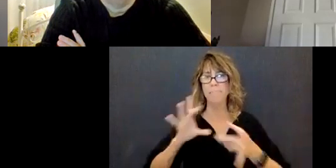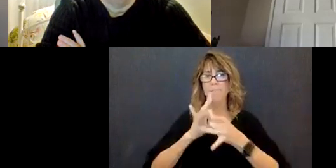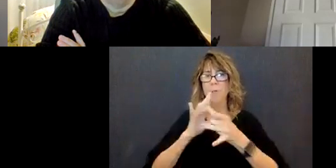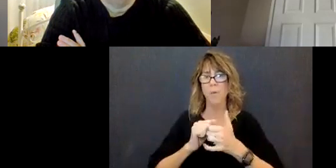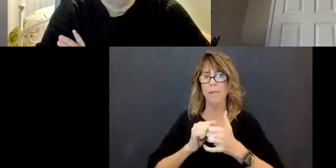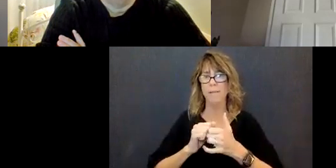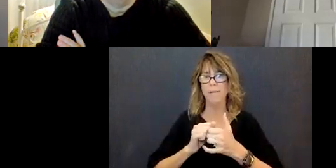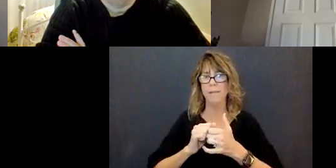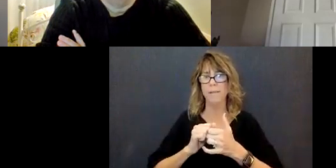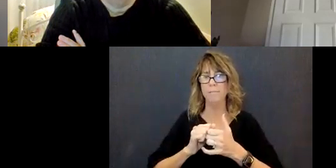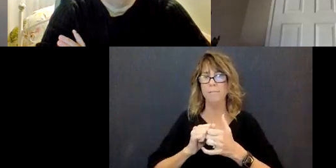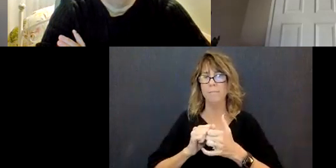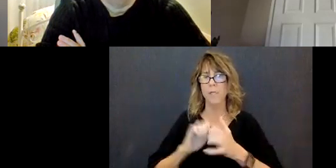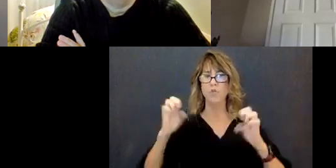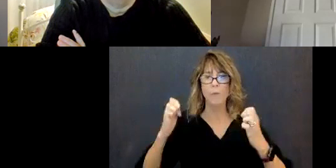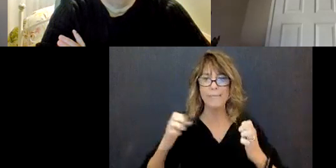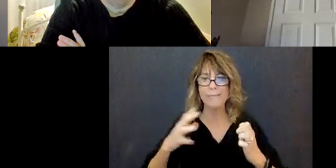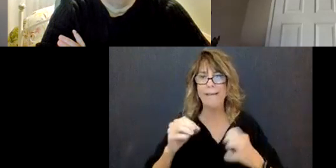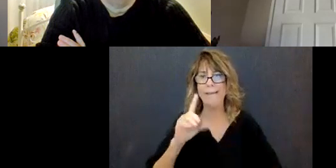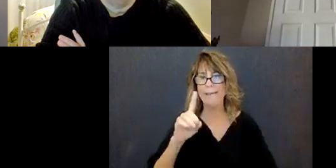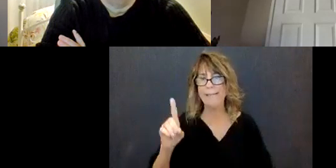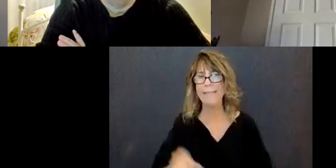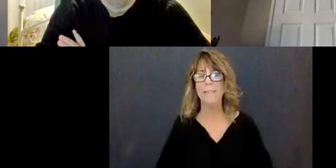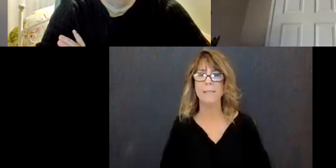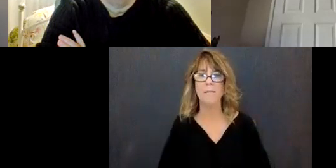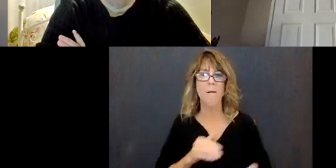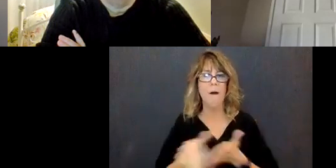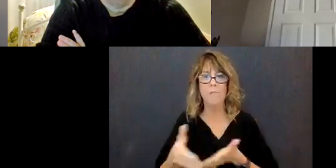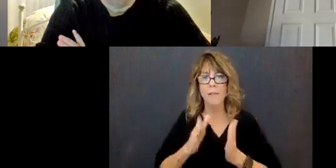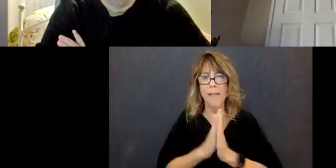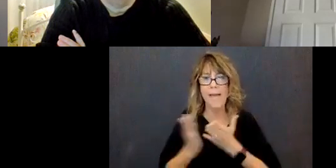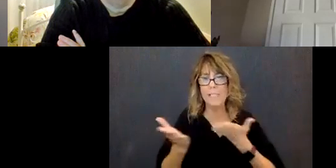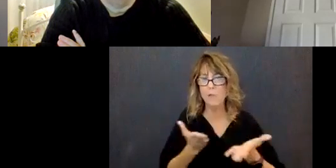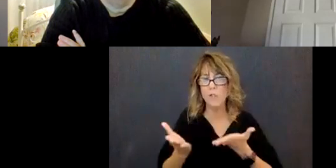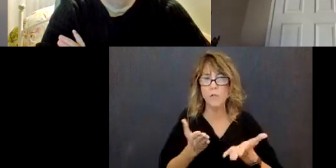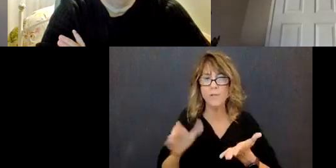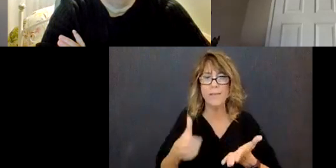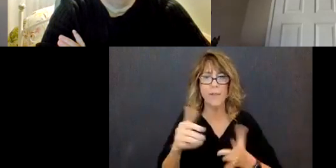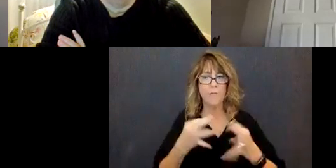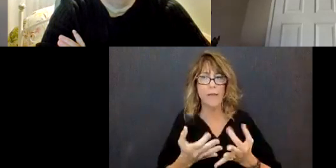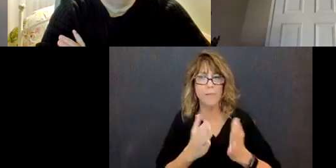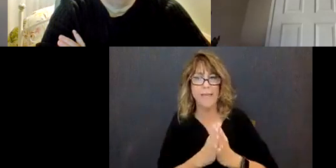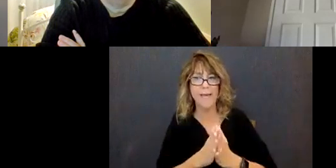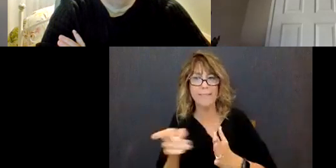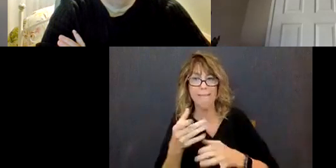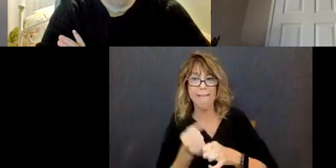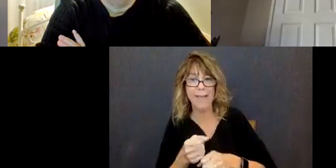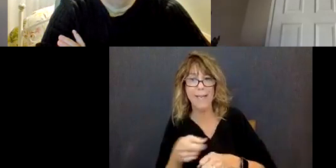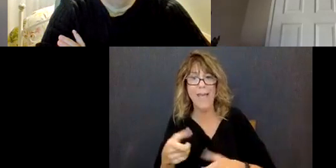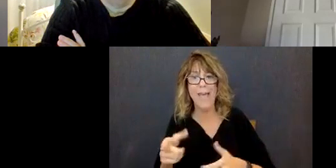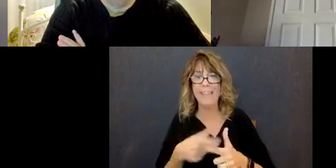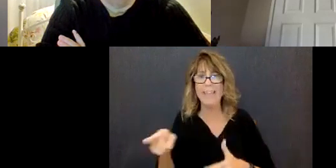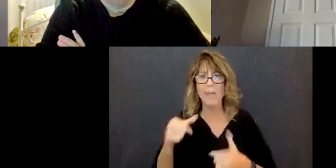DDD. So a lot of times they'll ask for services that other families ask for and get, and they get